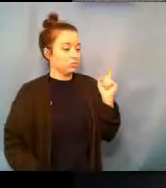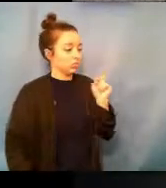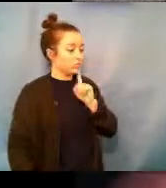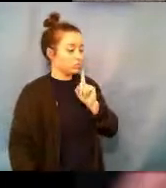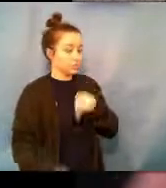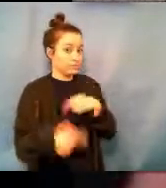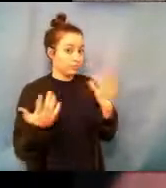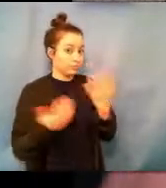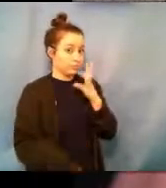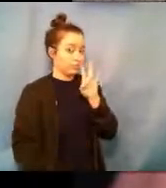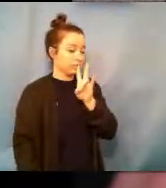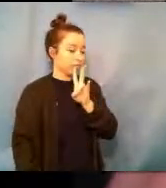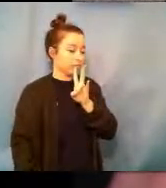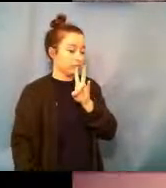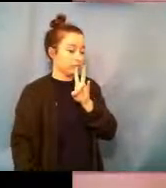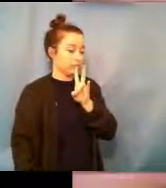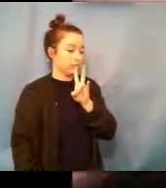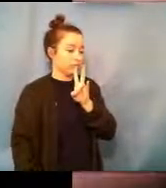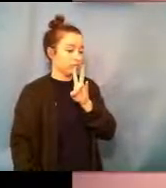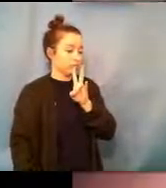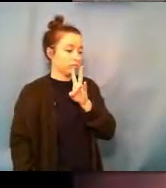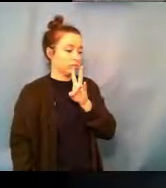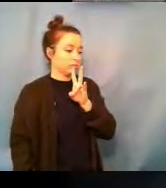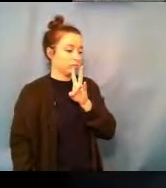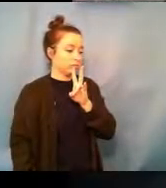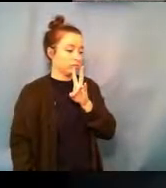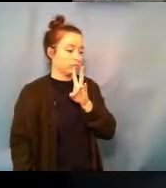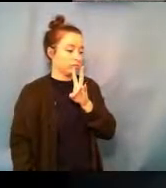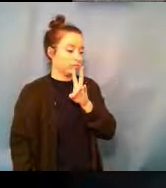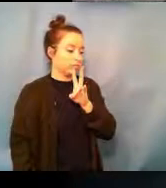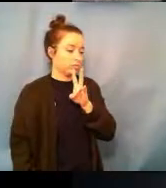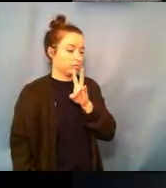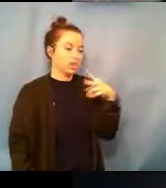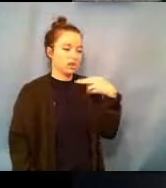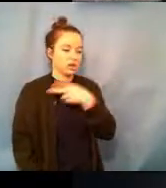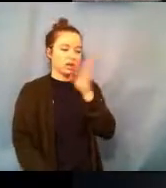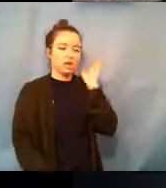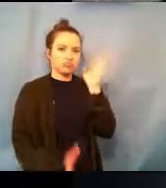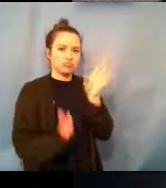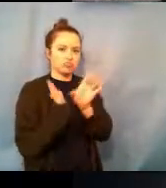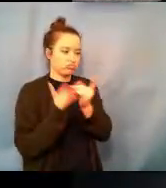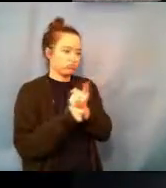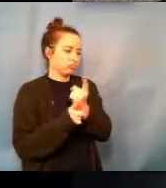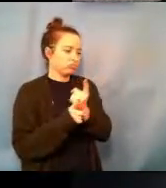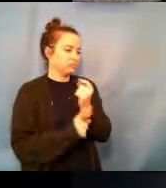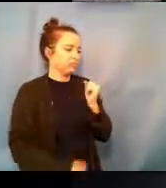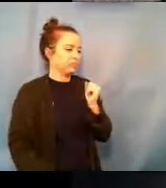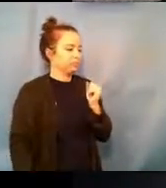7 on my paper, so when I cut out the numbers, I know the answer that goes there.